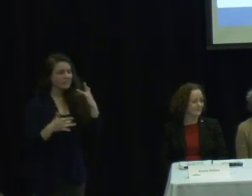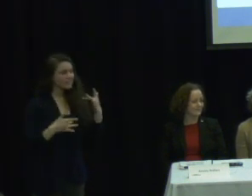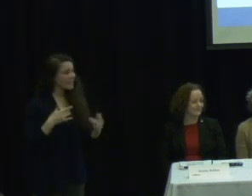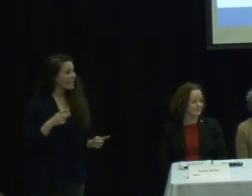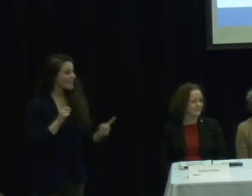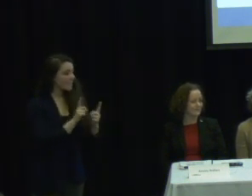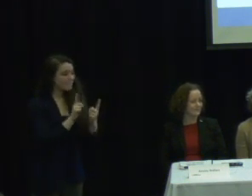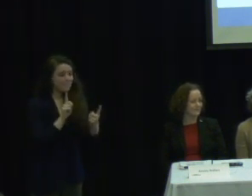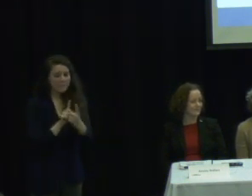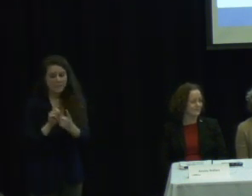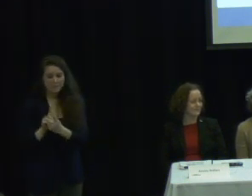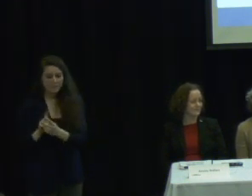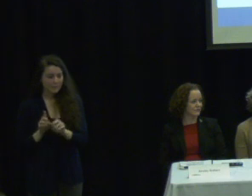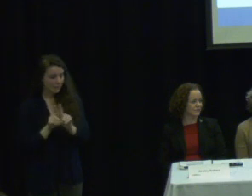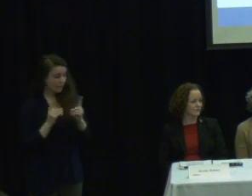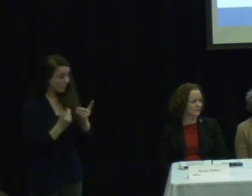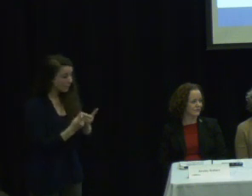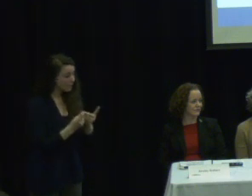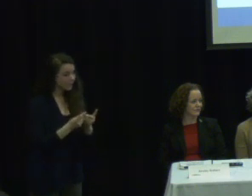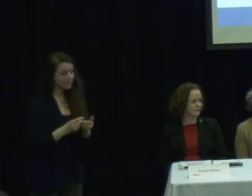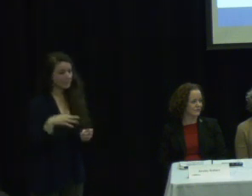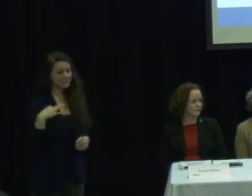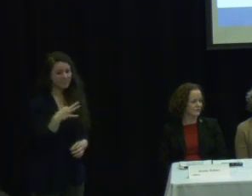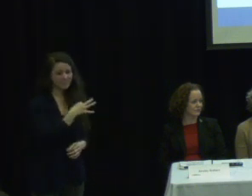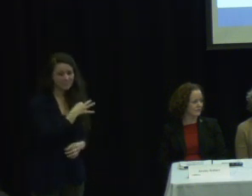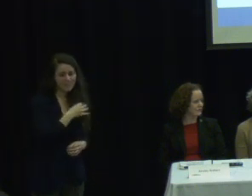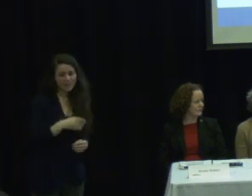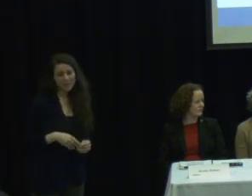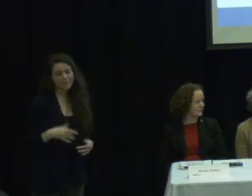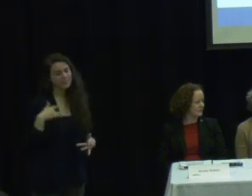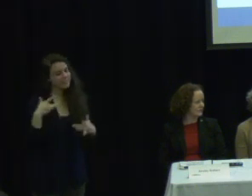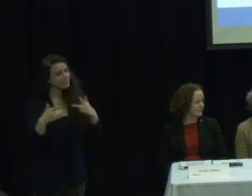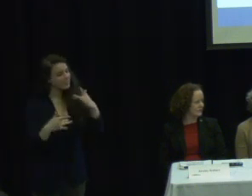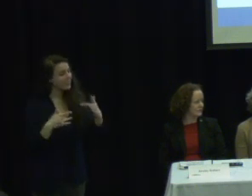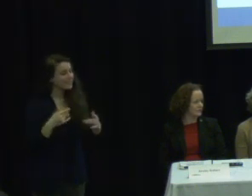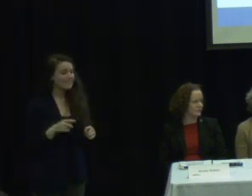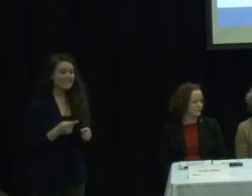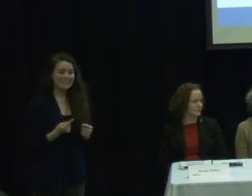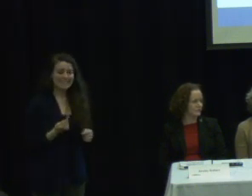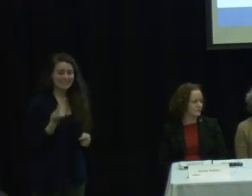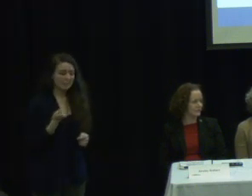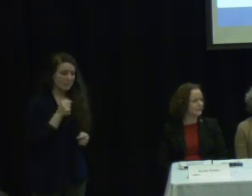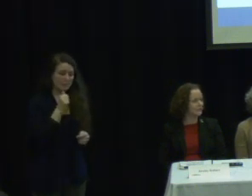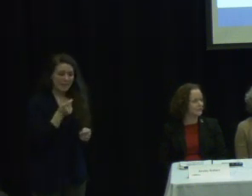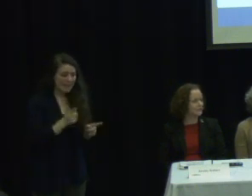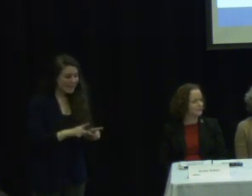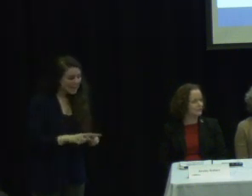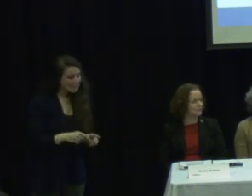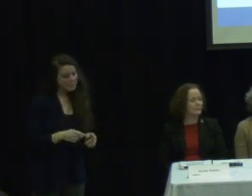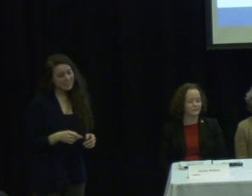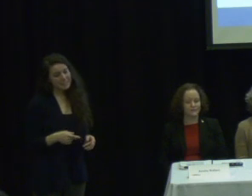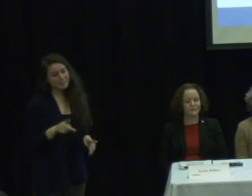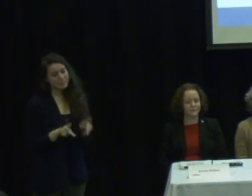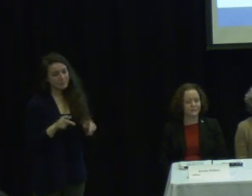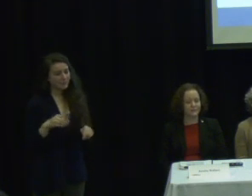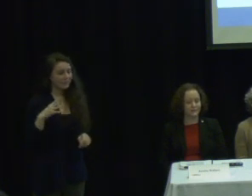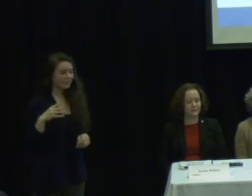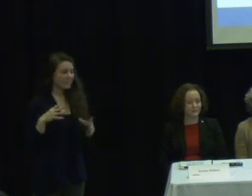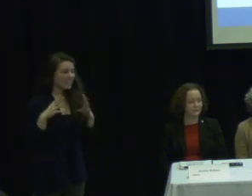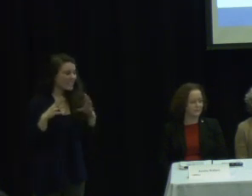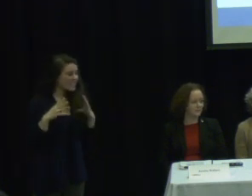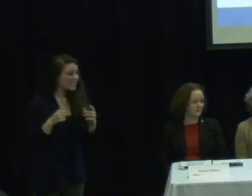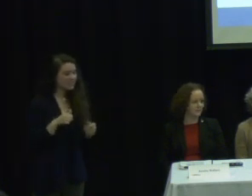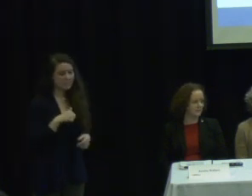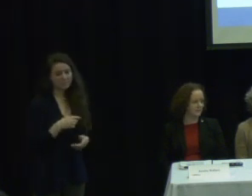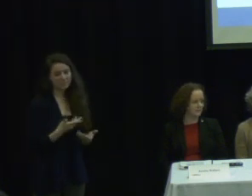with the departments. And sometimes, just due to circumstances, people are on vacation or, you know, not here.